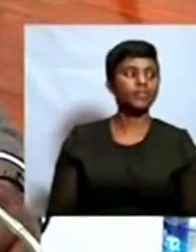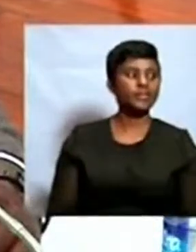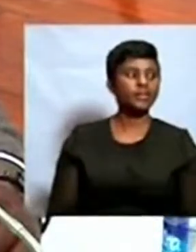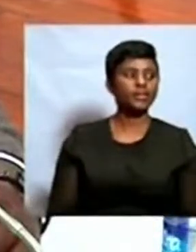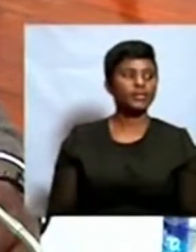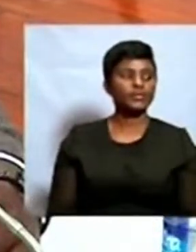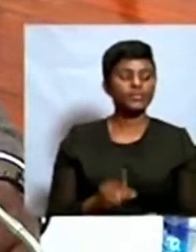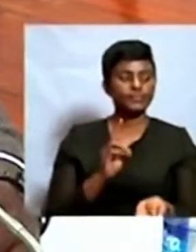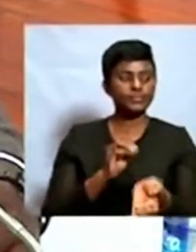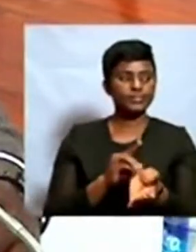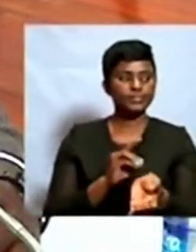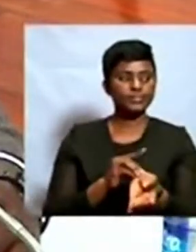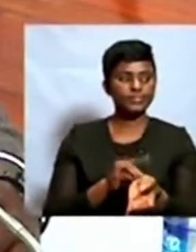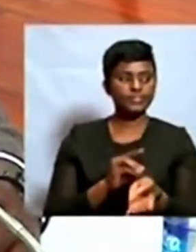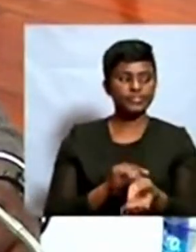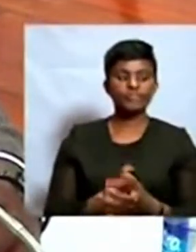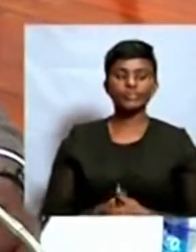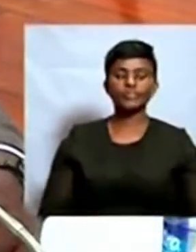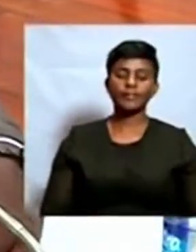Doc.